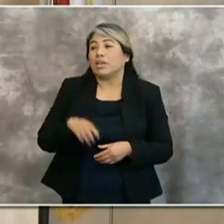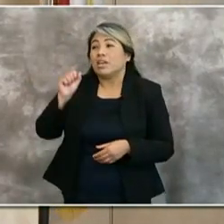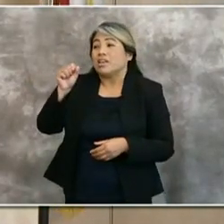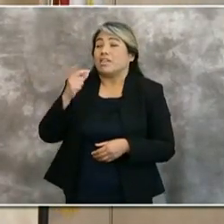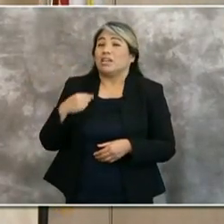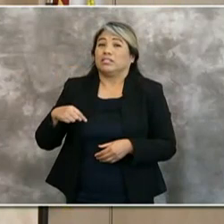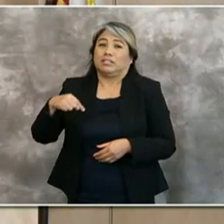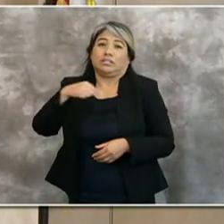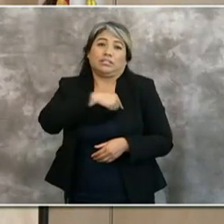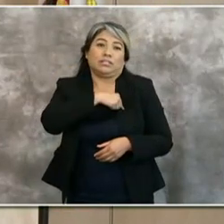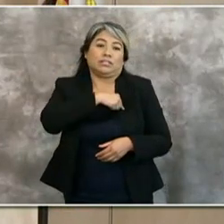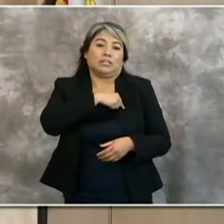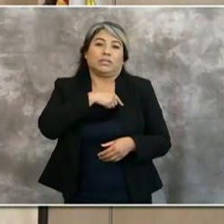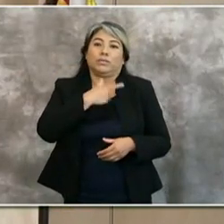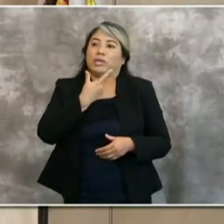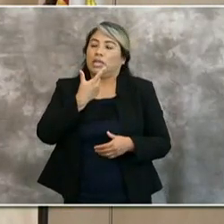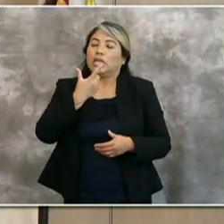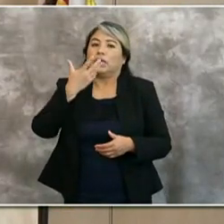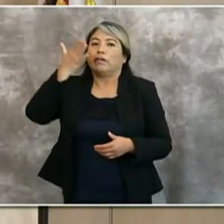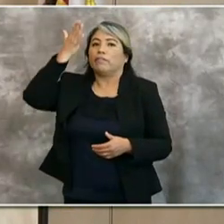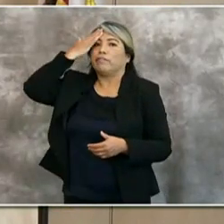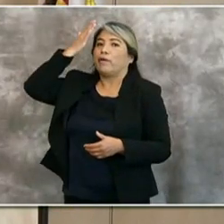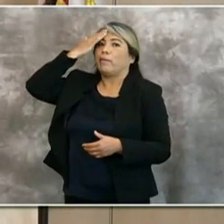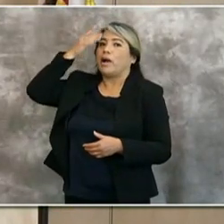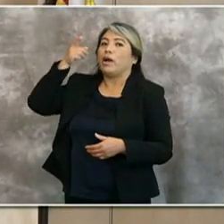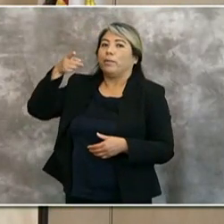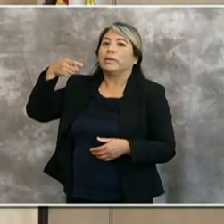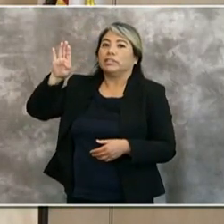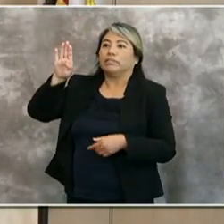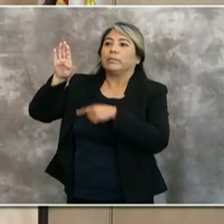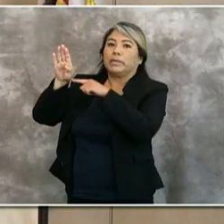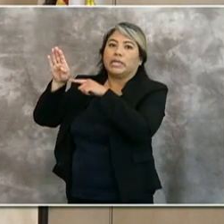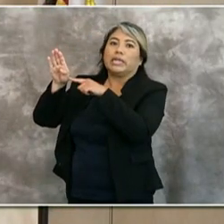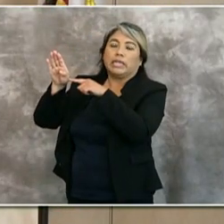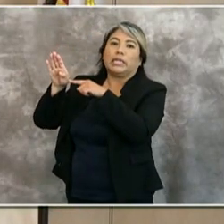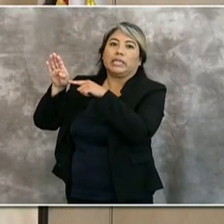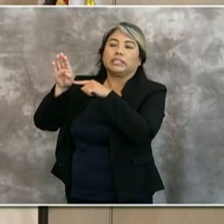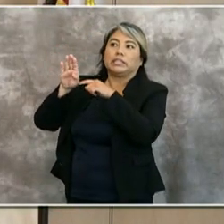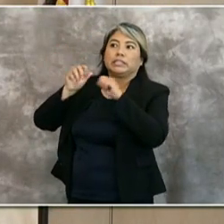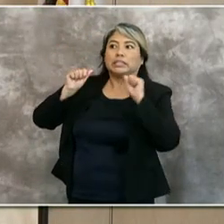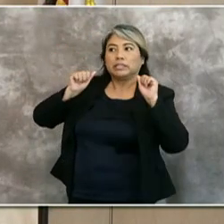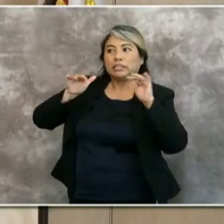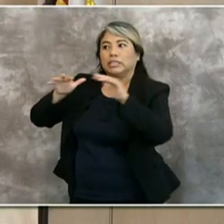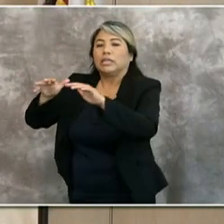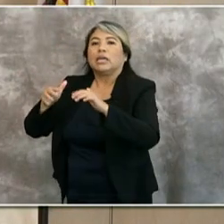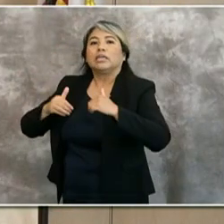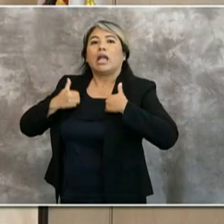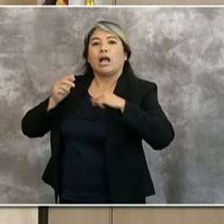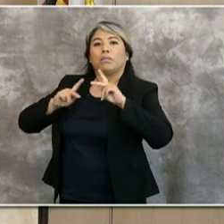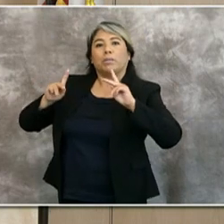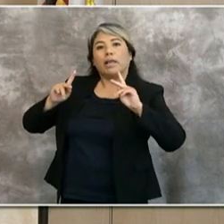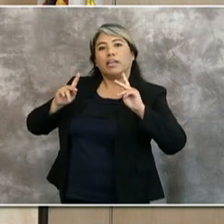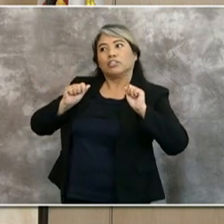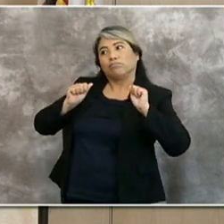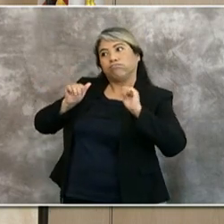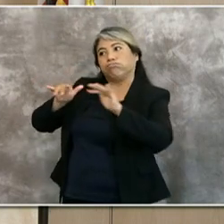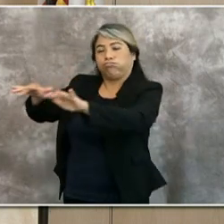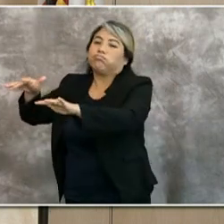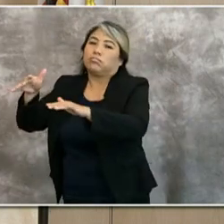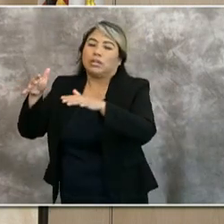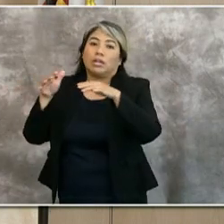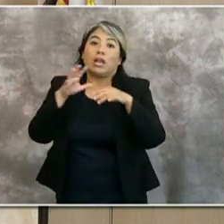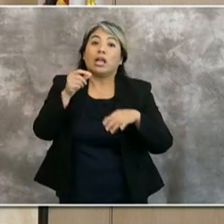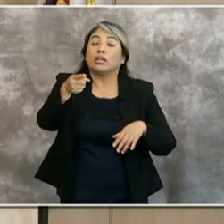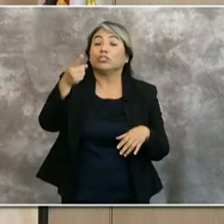Yes, we are very knowledgeable and aware that Pacific Beach attracts a much younger population. And as you have